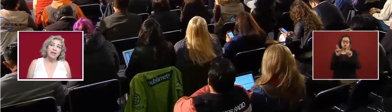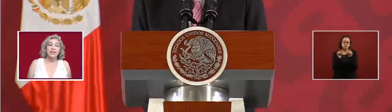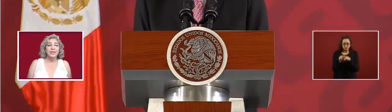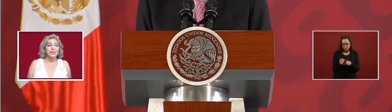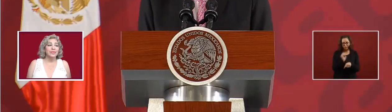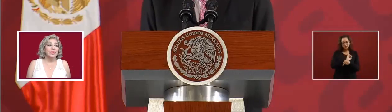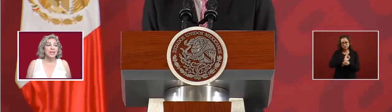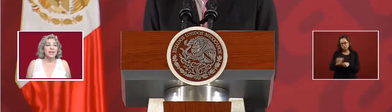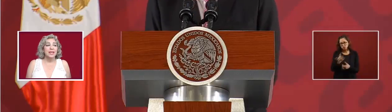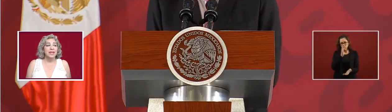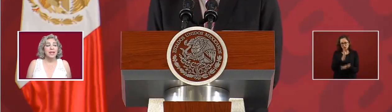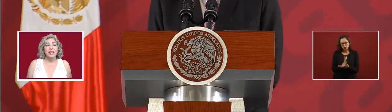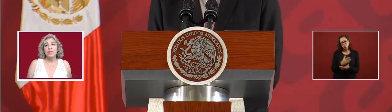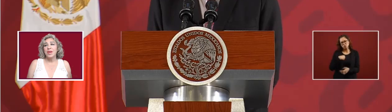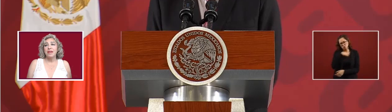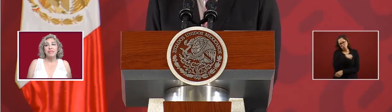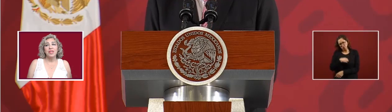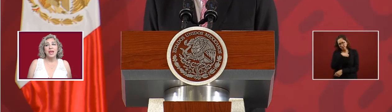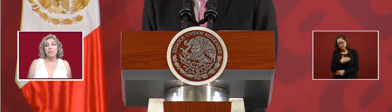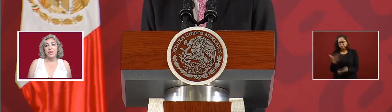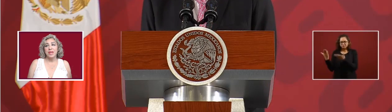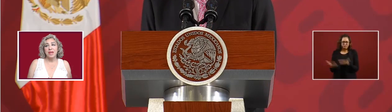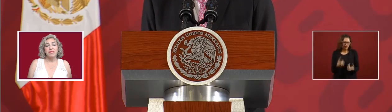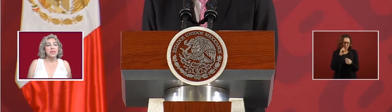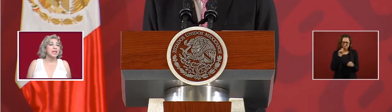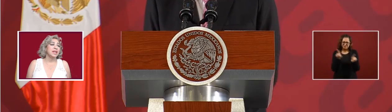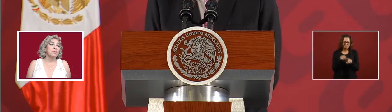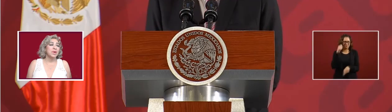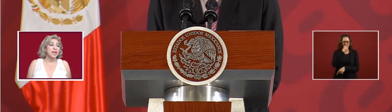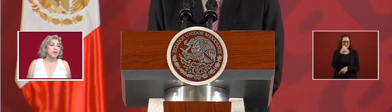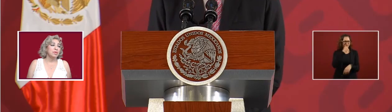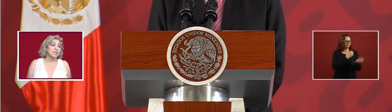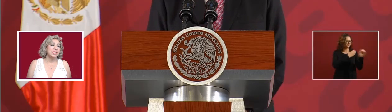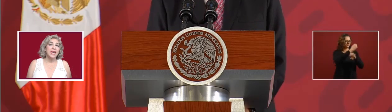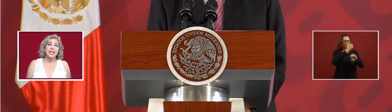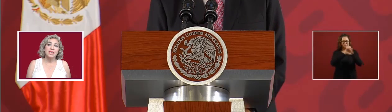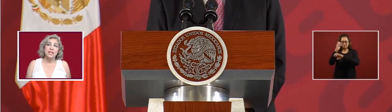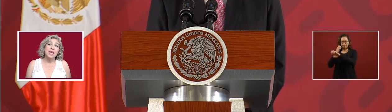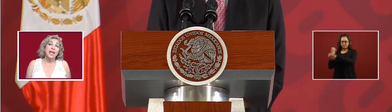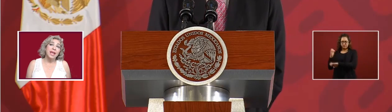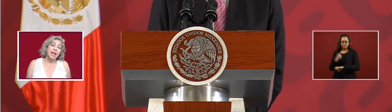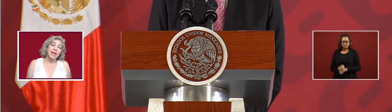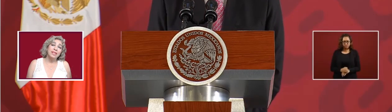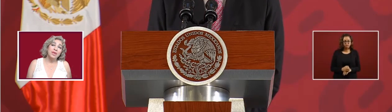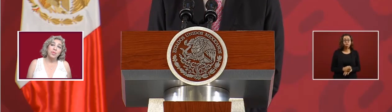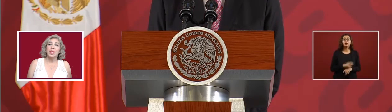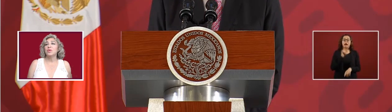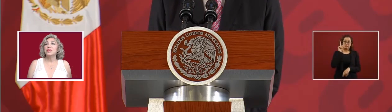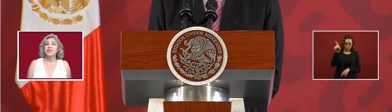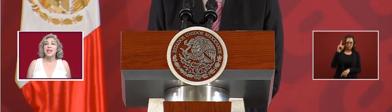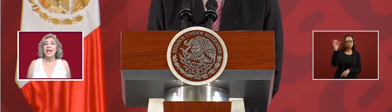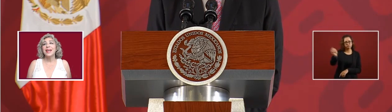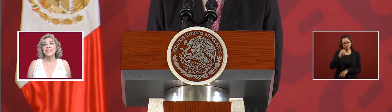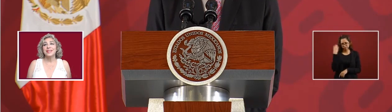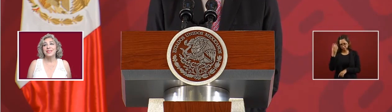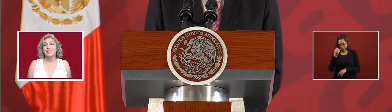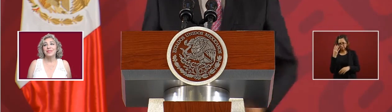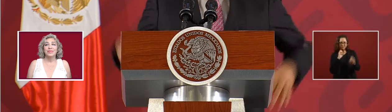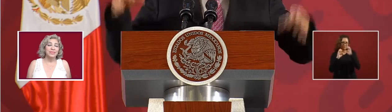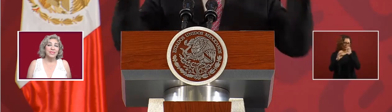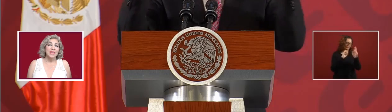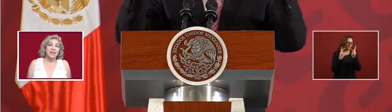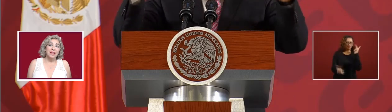here, the way I feel happy everyday, when I go to a state. And, then we go to the act.